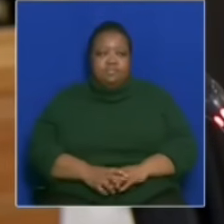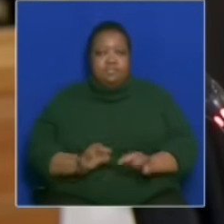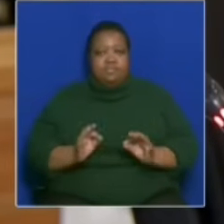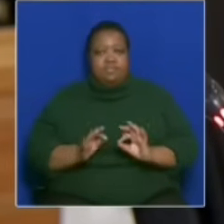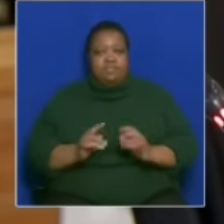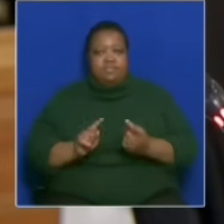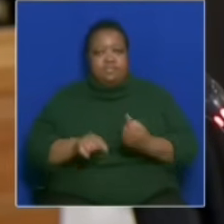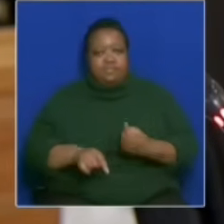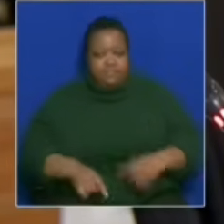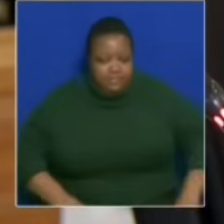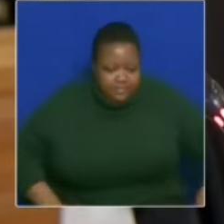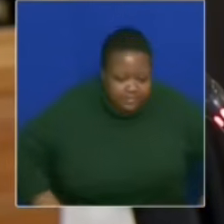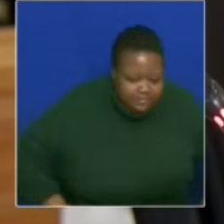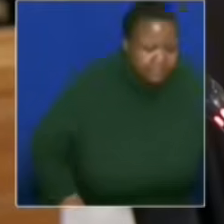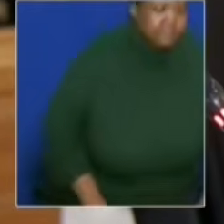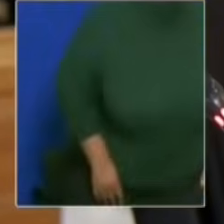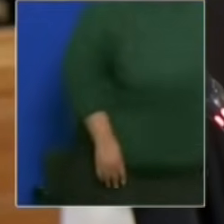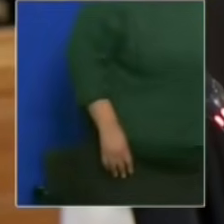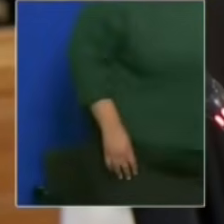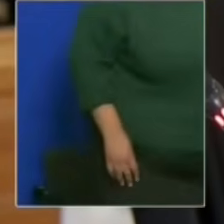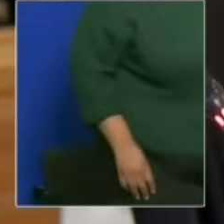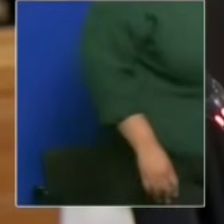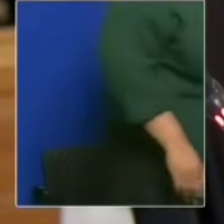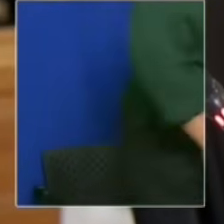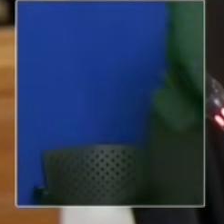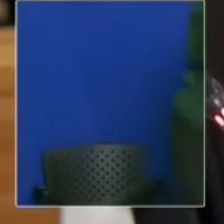processes involving Mr. Ptorius